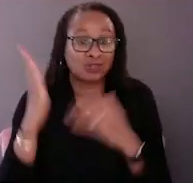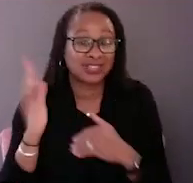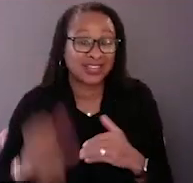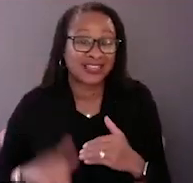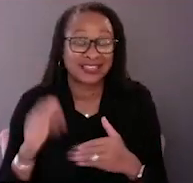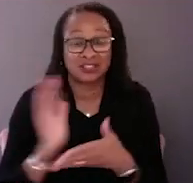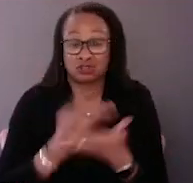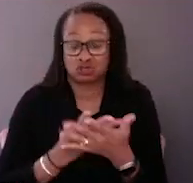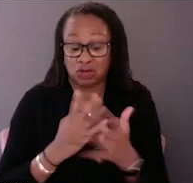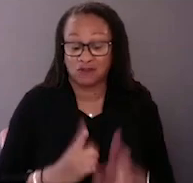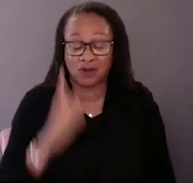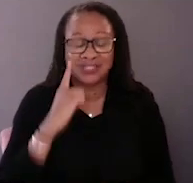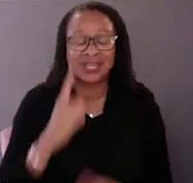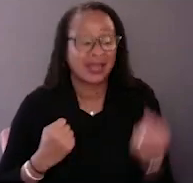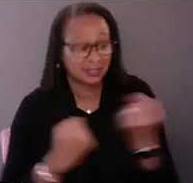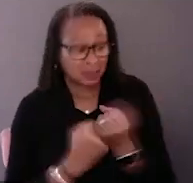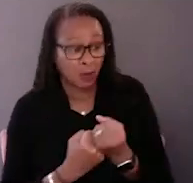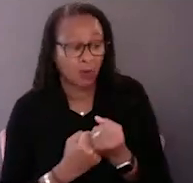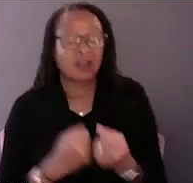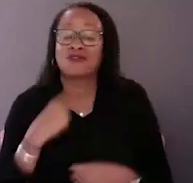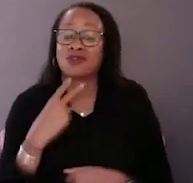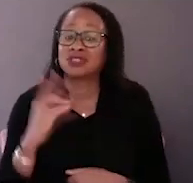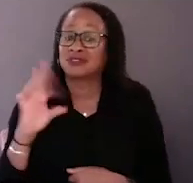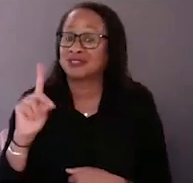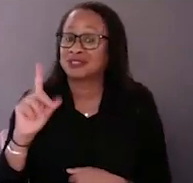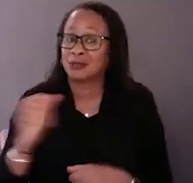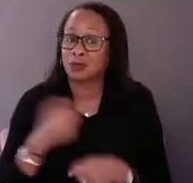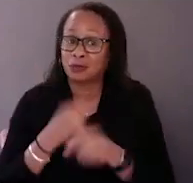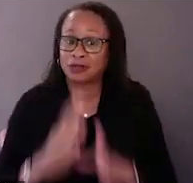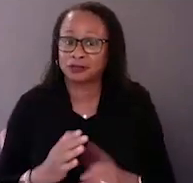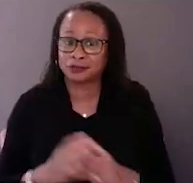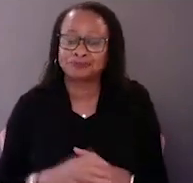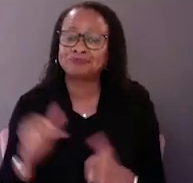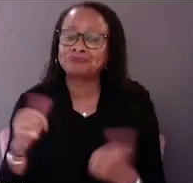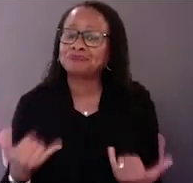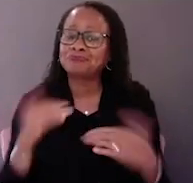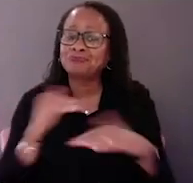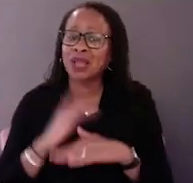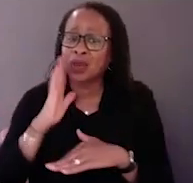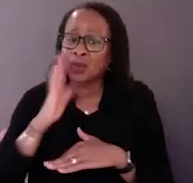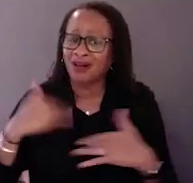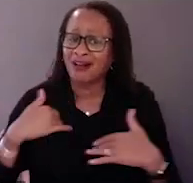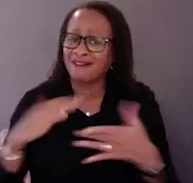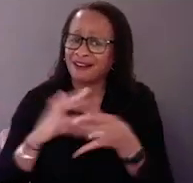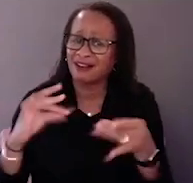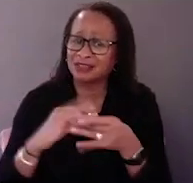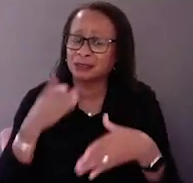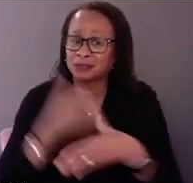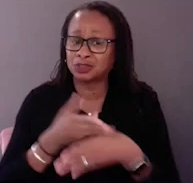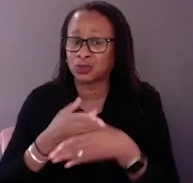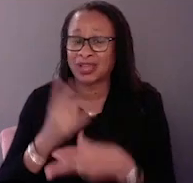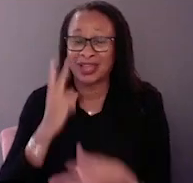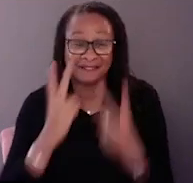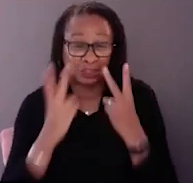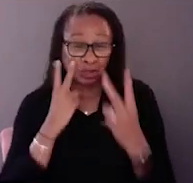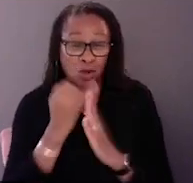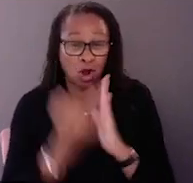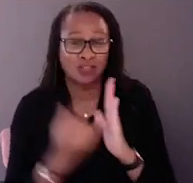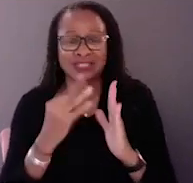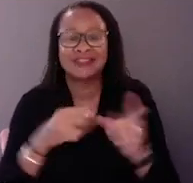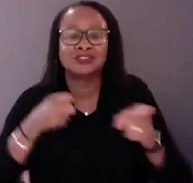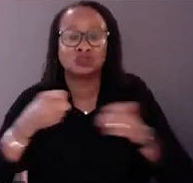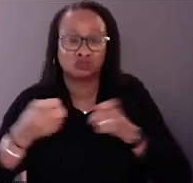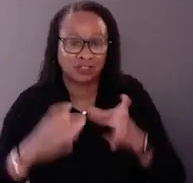for supporting the voices of disabled makers. This evening, we will have a conversation between visual artist and